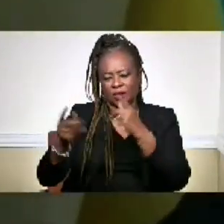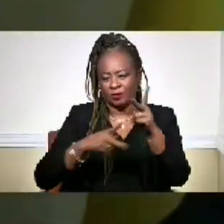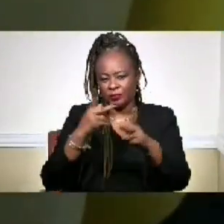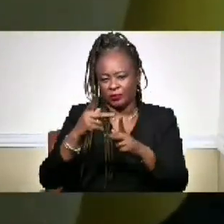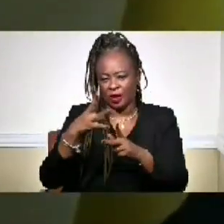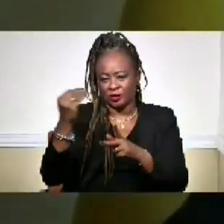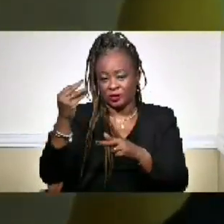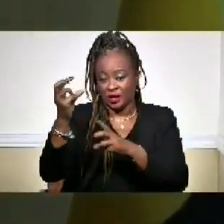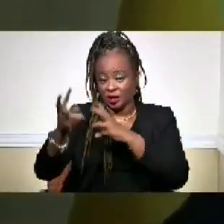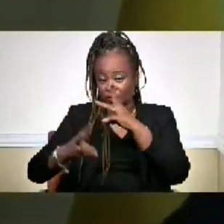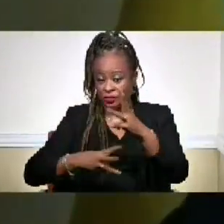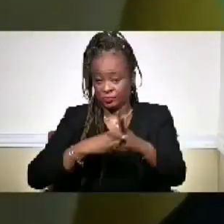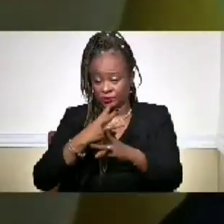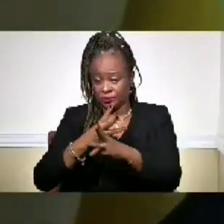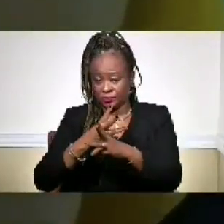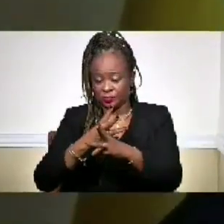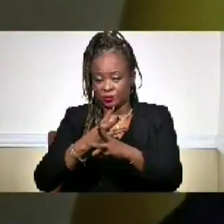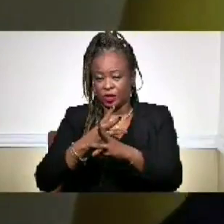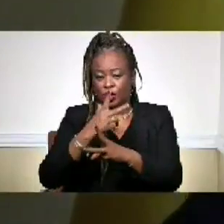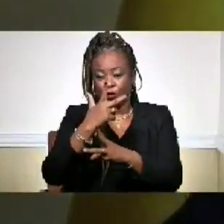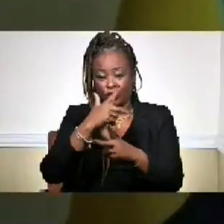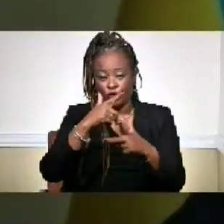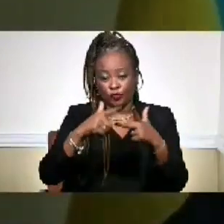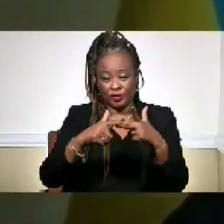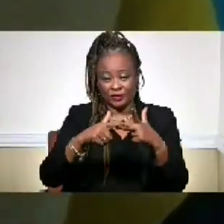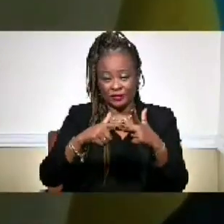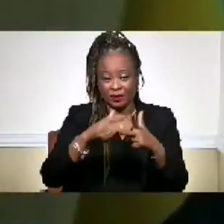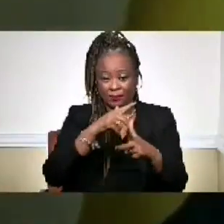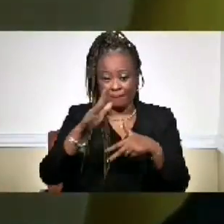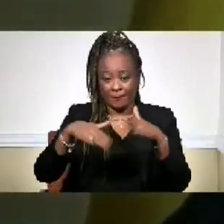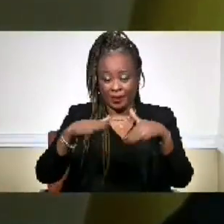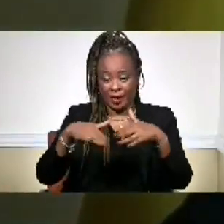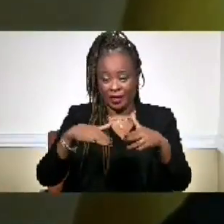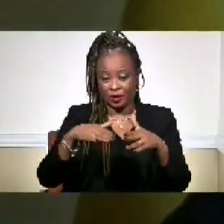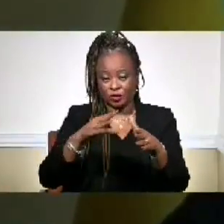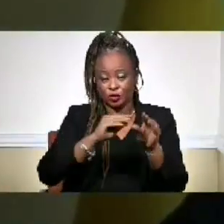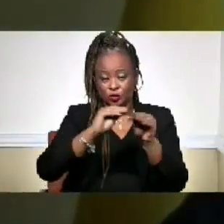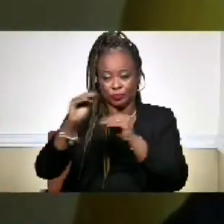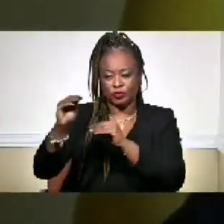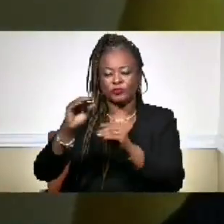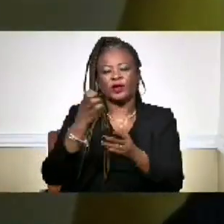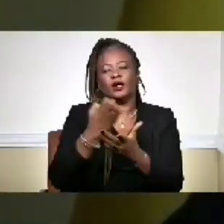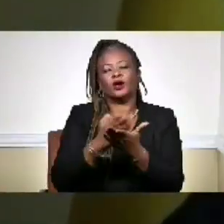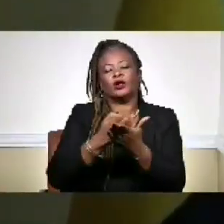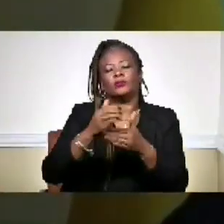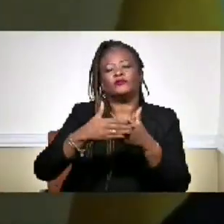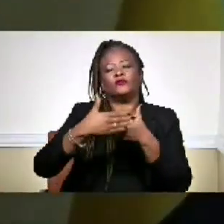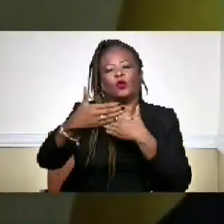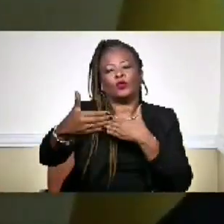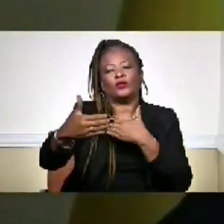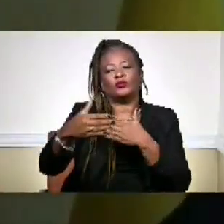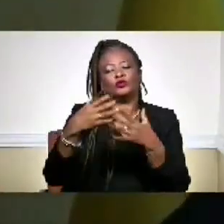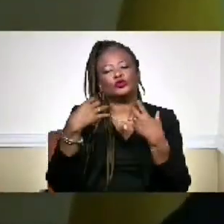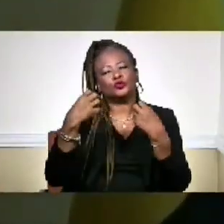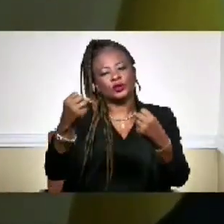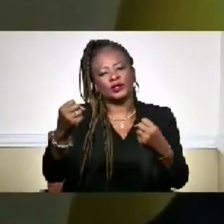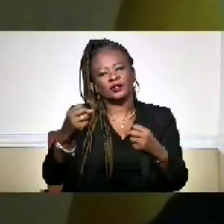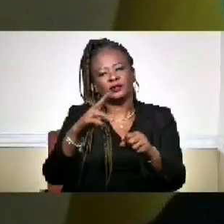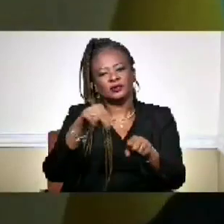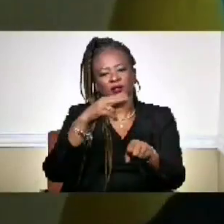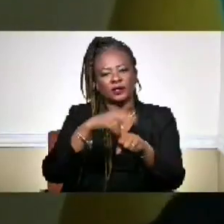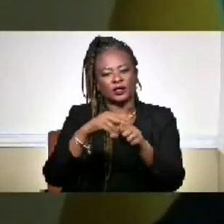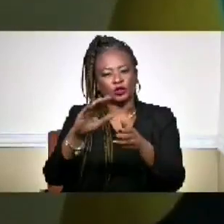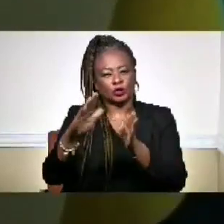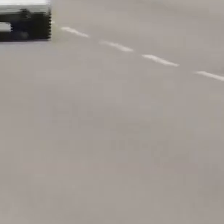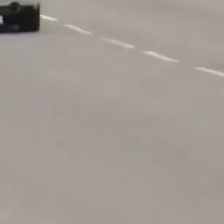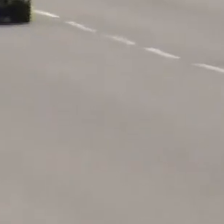has overseen the development of a three-step plan to move the economy forward through strengthening the national